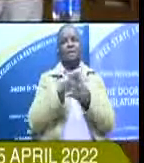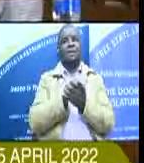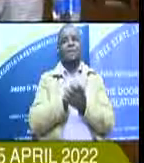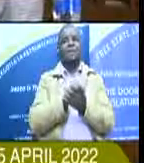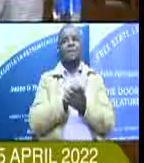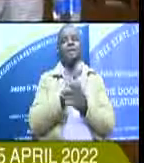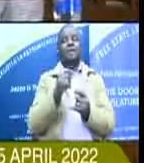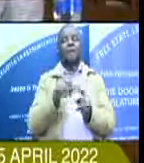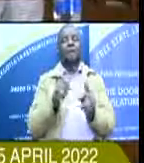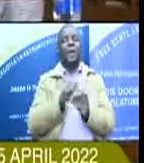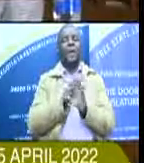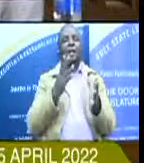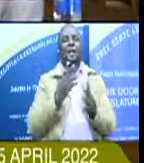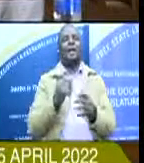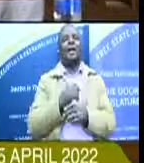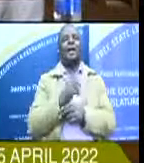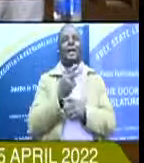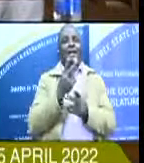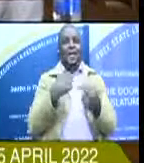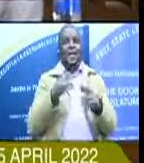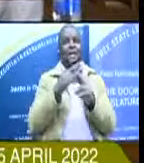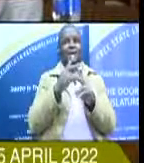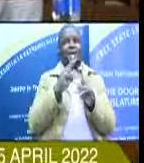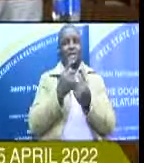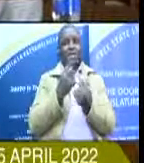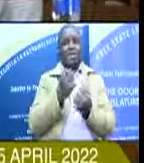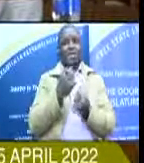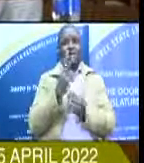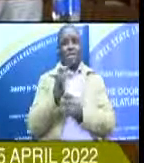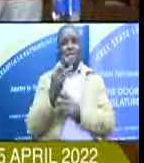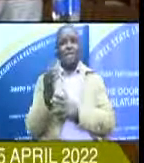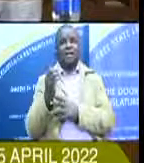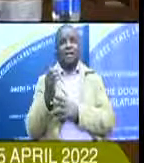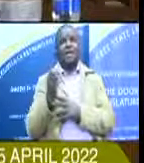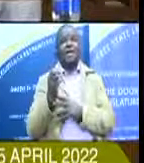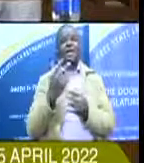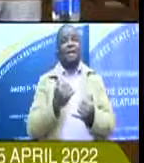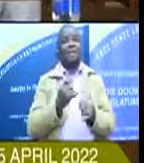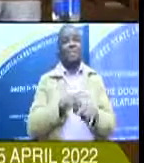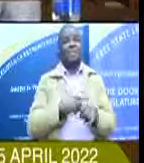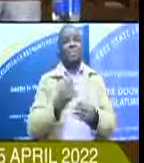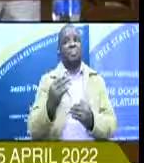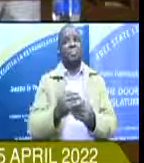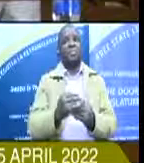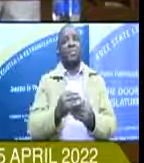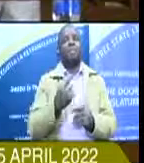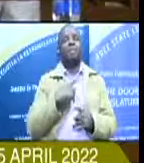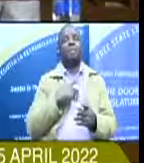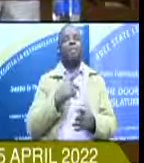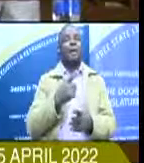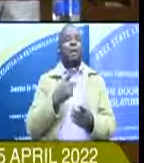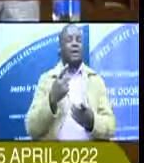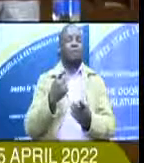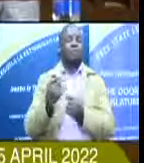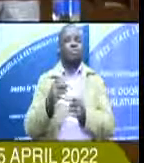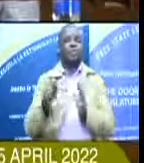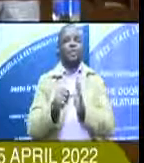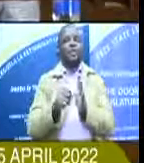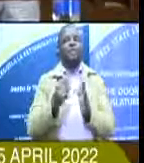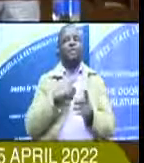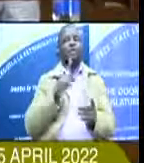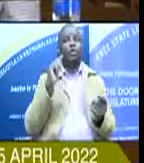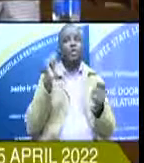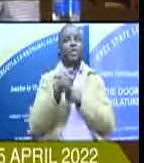Plan 2030. The clock is ticking, and every effort counts to change the fortunes of our world into